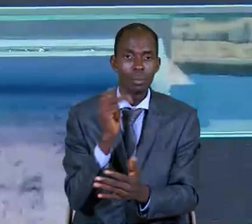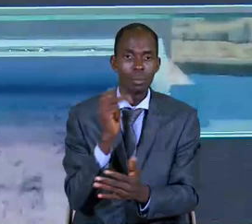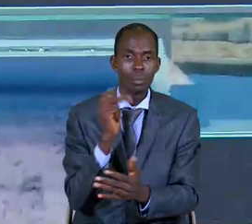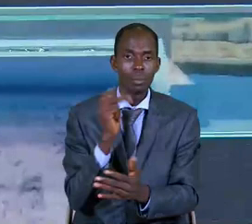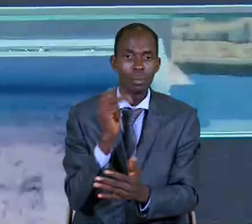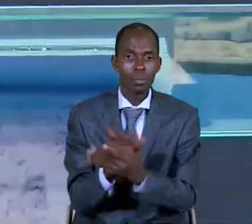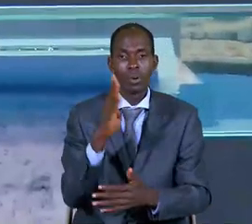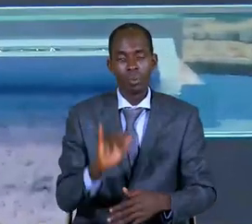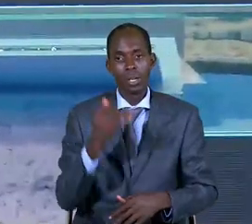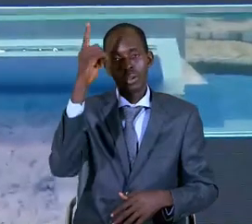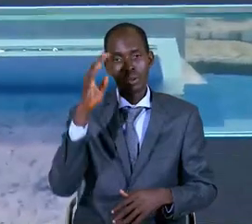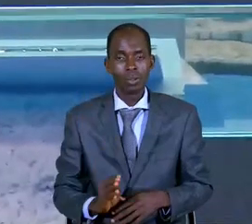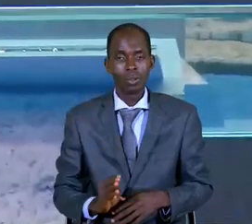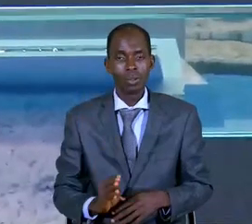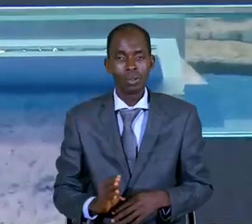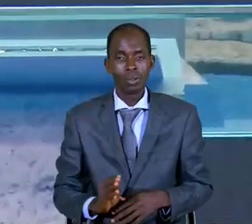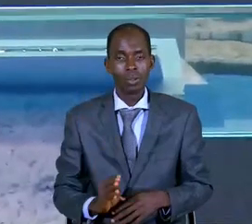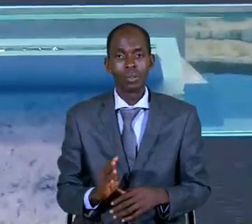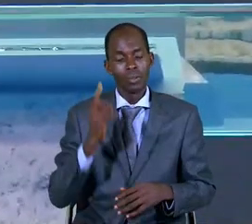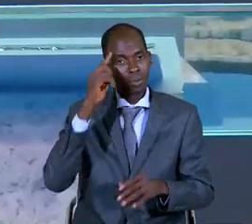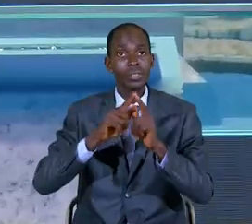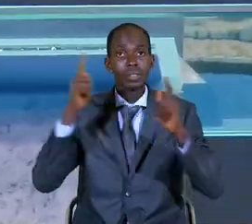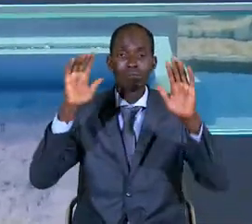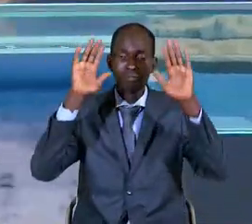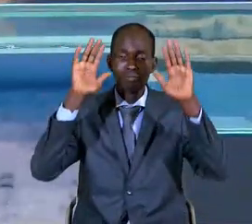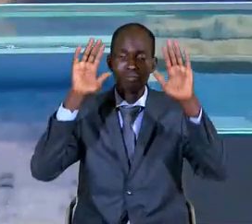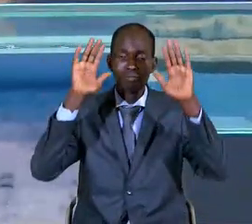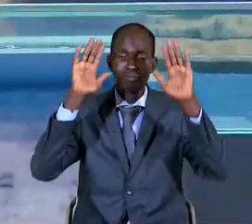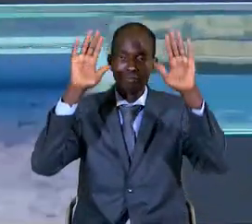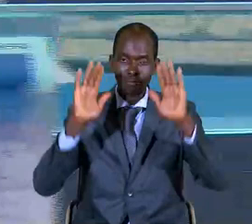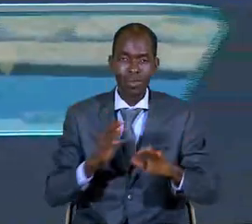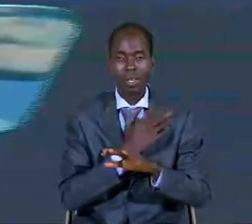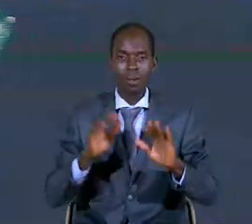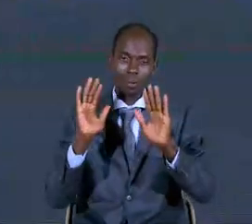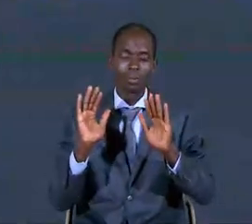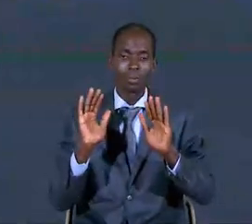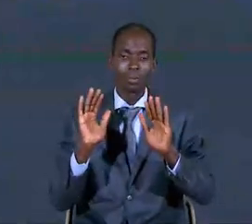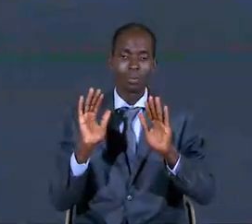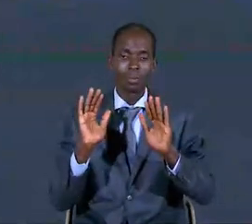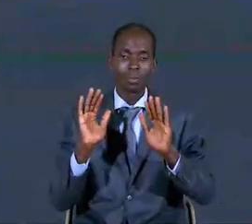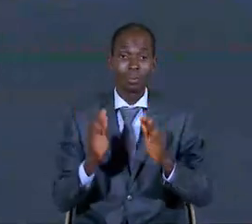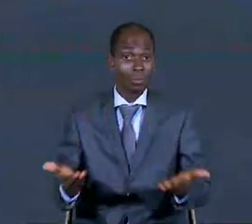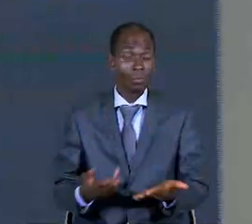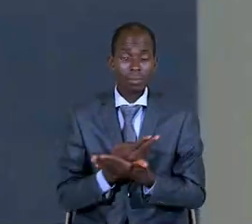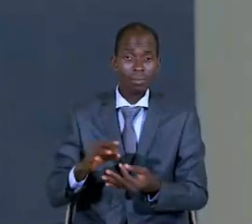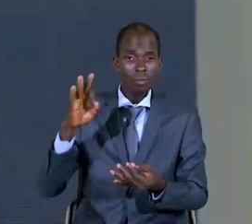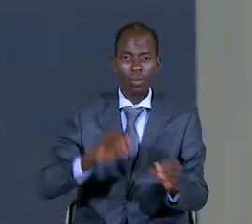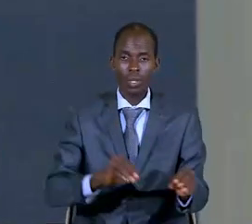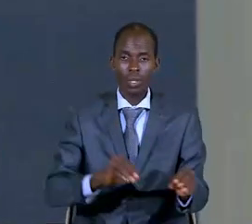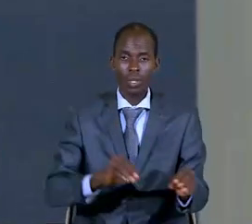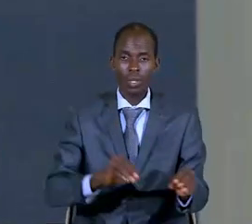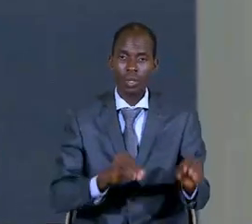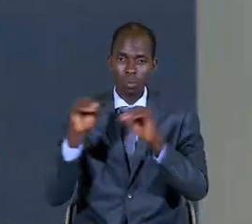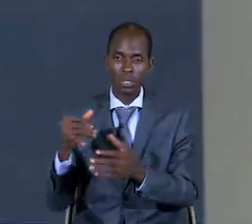miracles and wonders and signs. Here is the Holy Ghost putting it in the mouth of